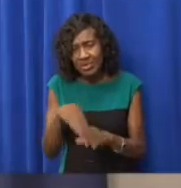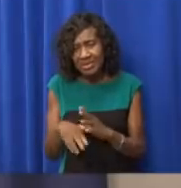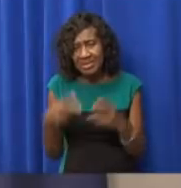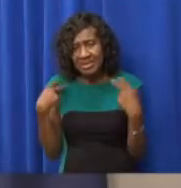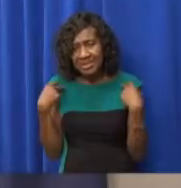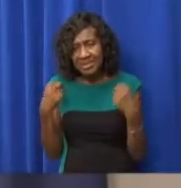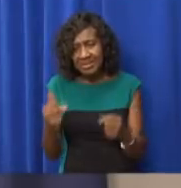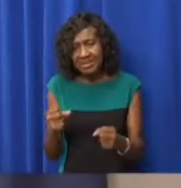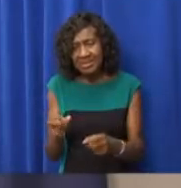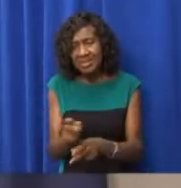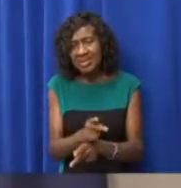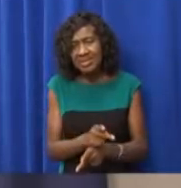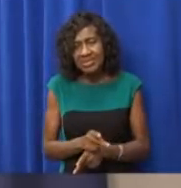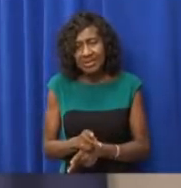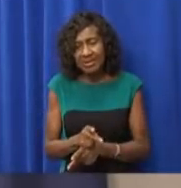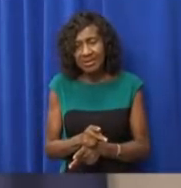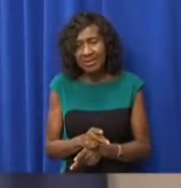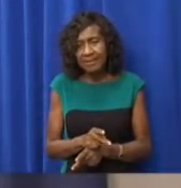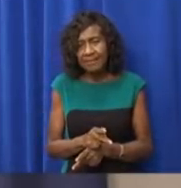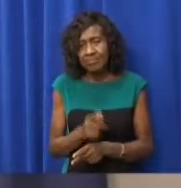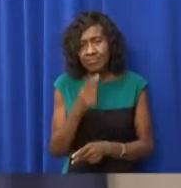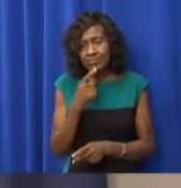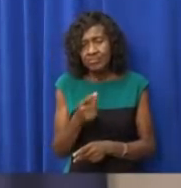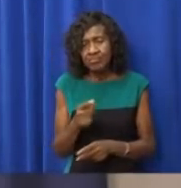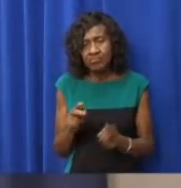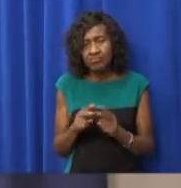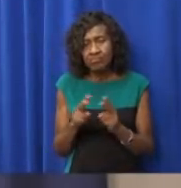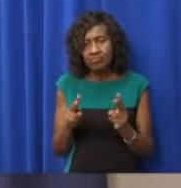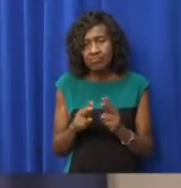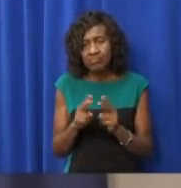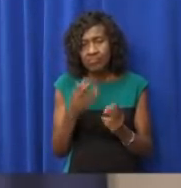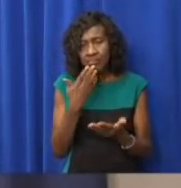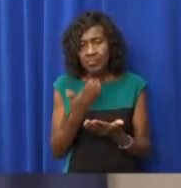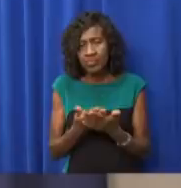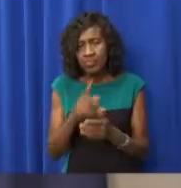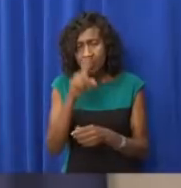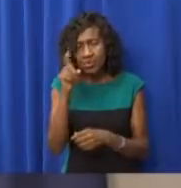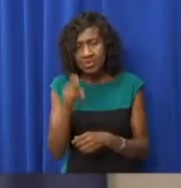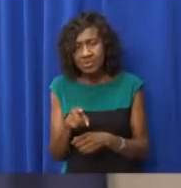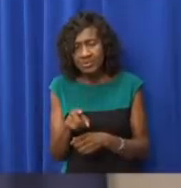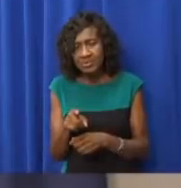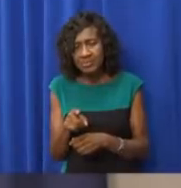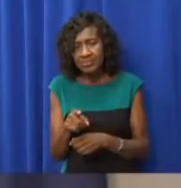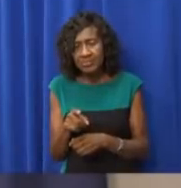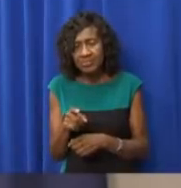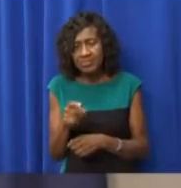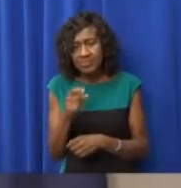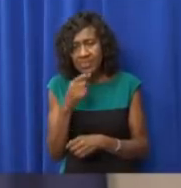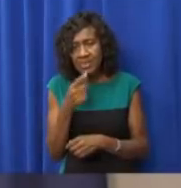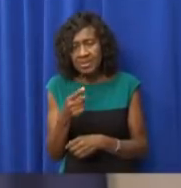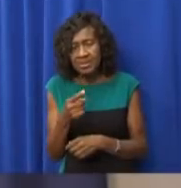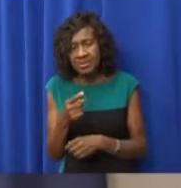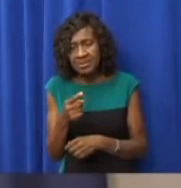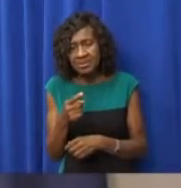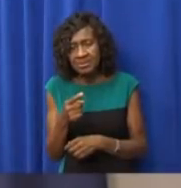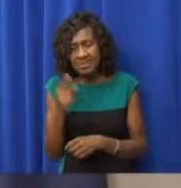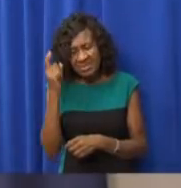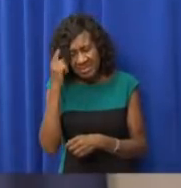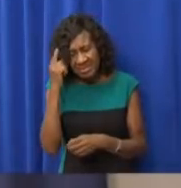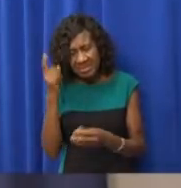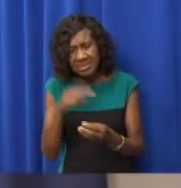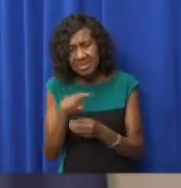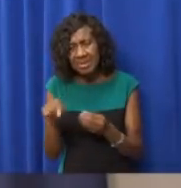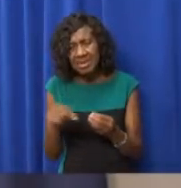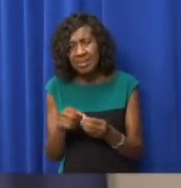Well, very good question. Ralph. And it's been a pet peeve of mine for many years now. And I